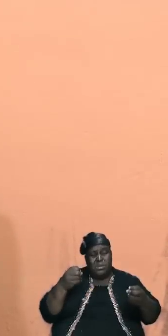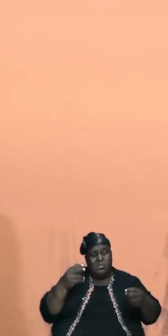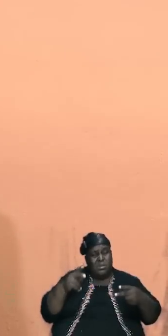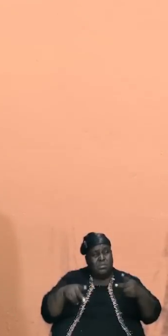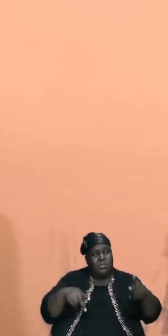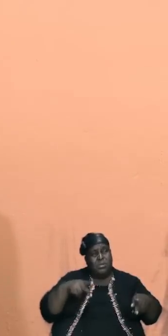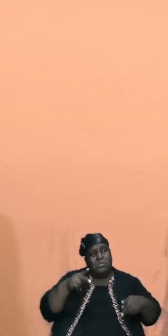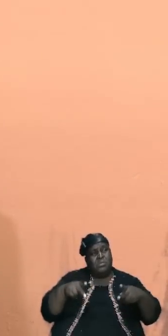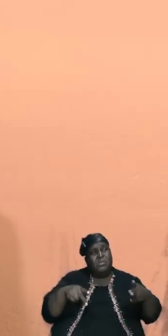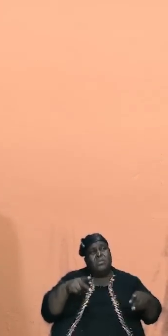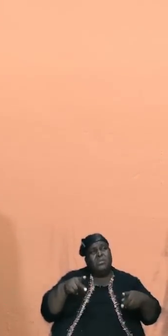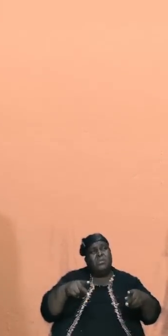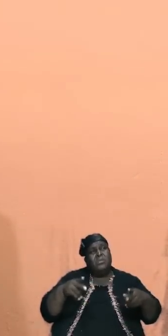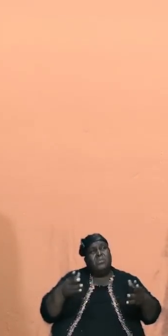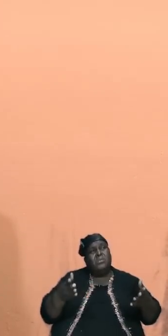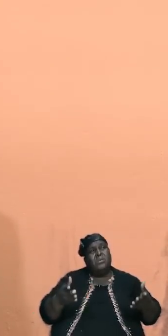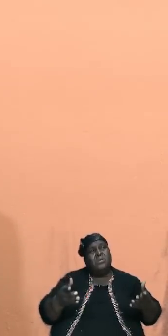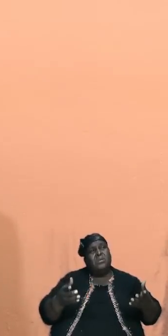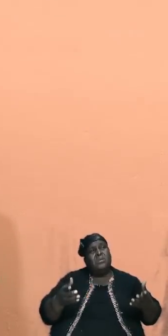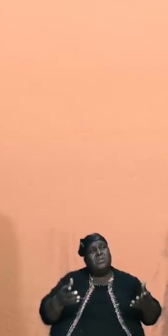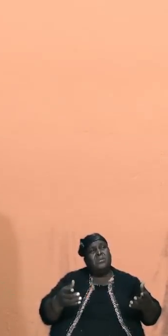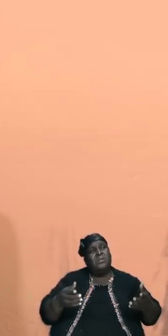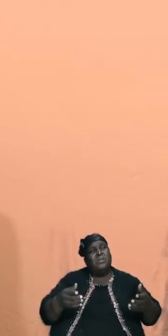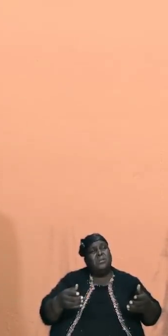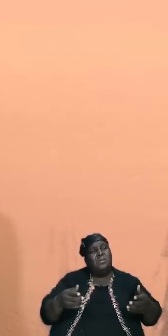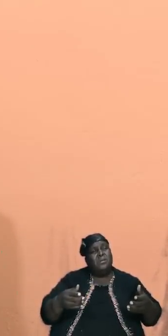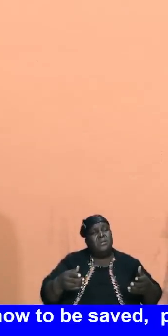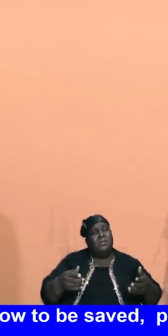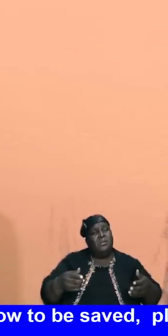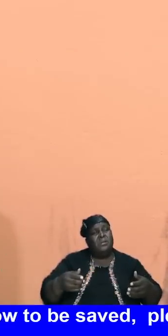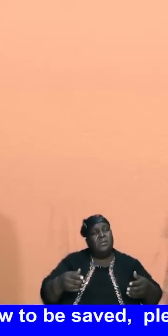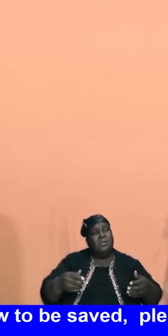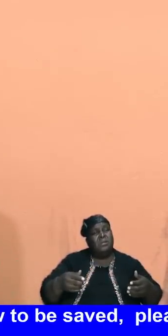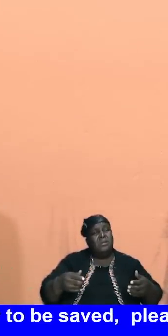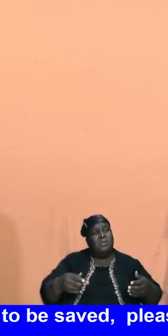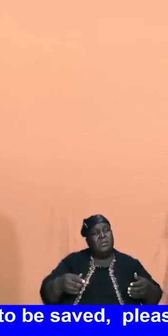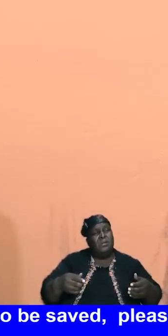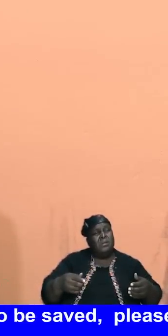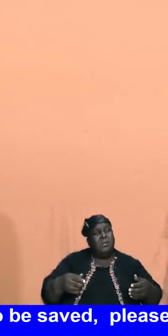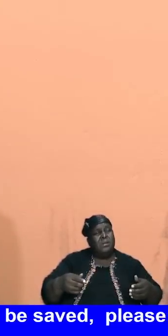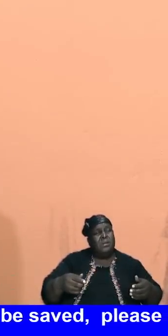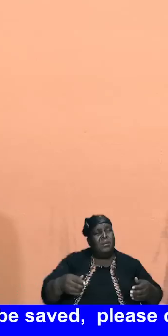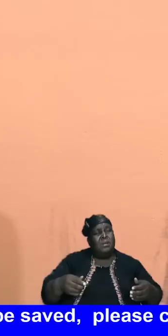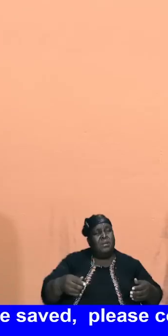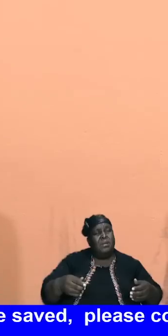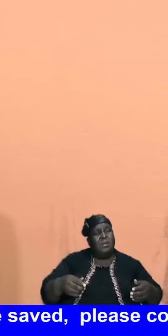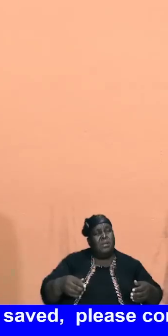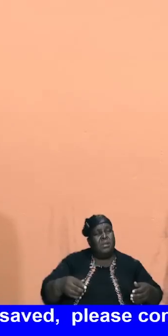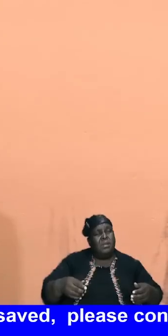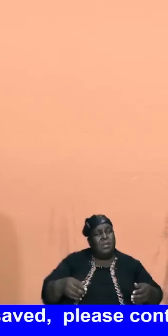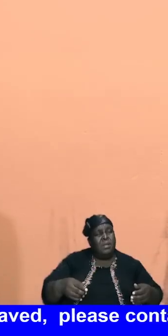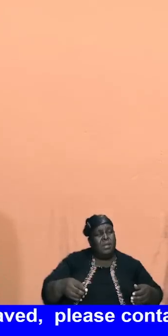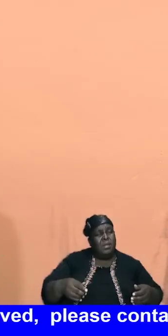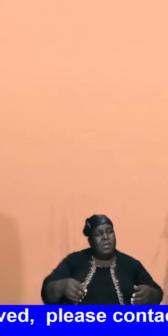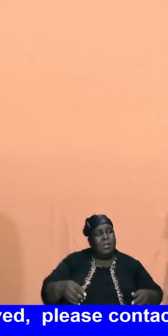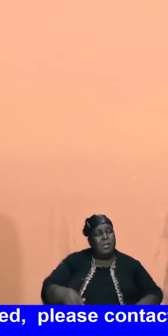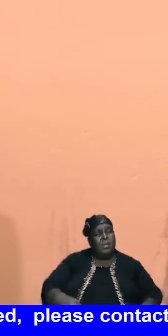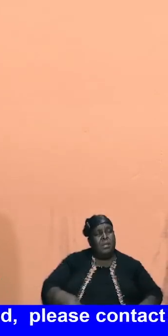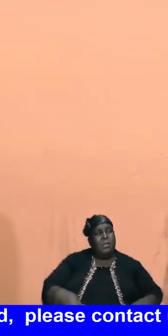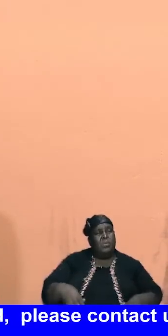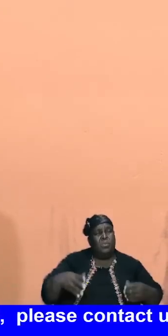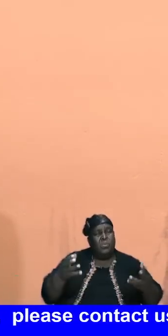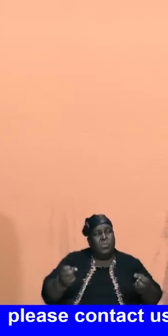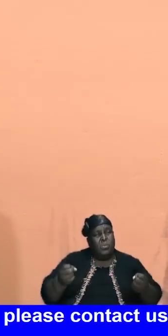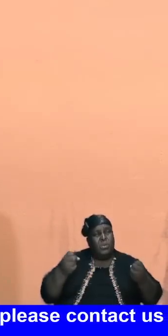this. They want stuff that they want ice cream. They want buffet doctrine. They want to pick and choose